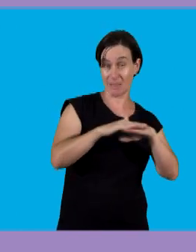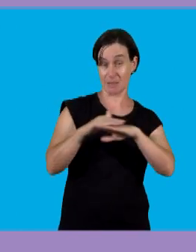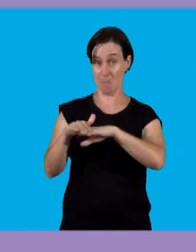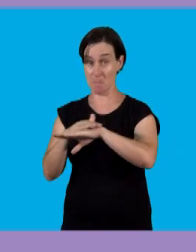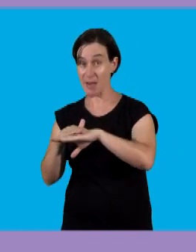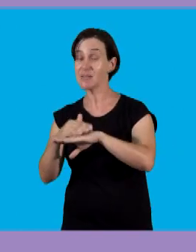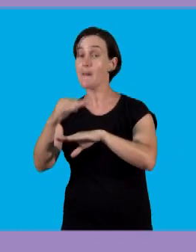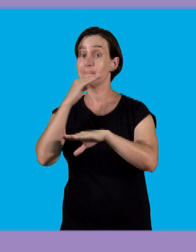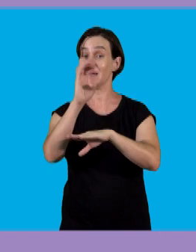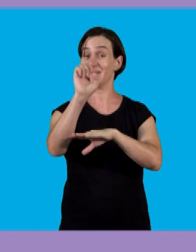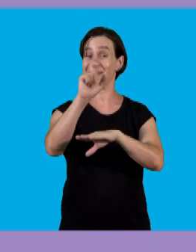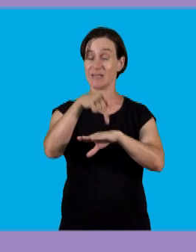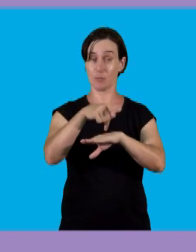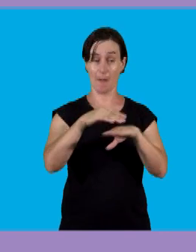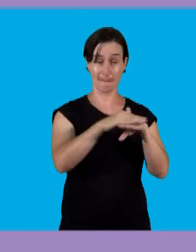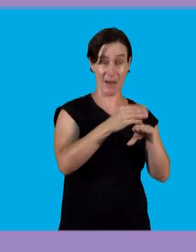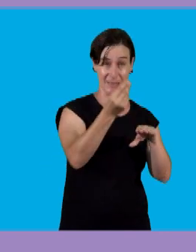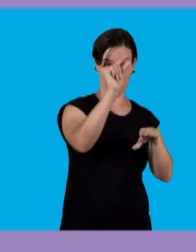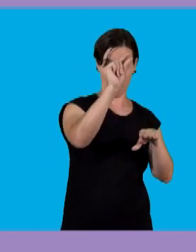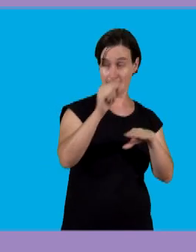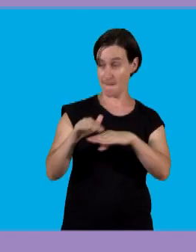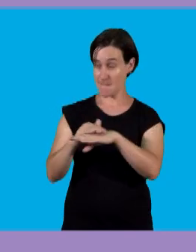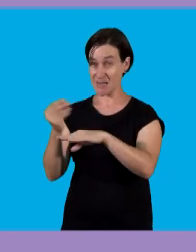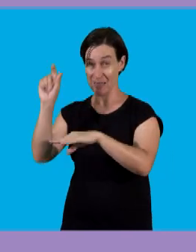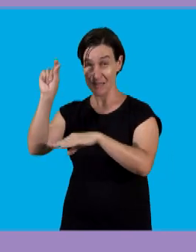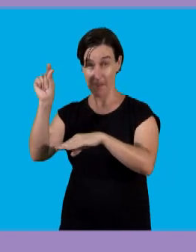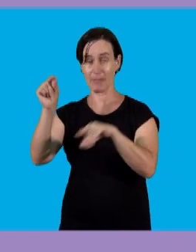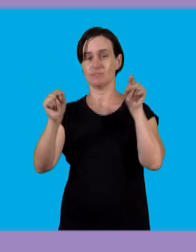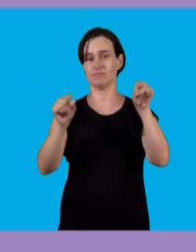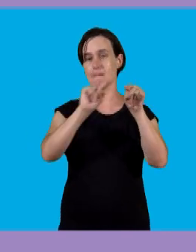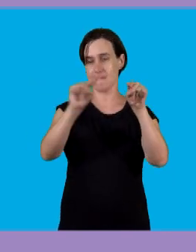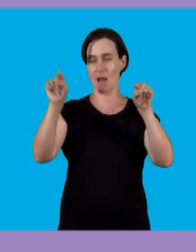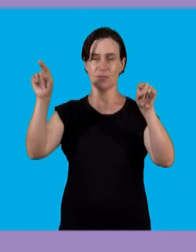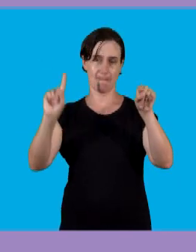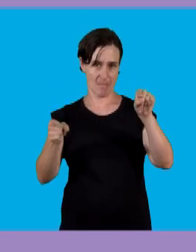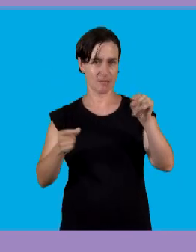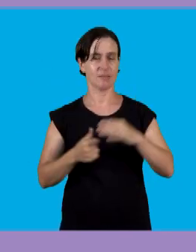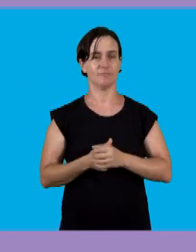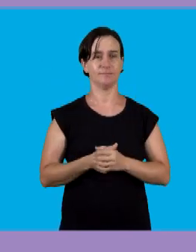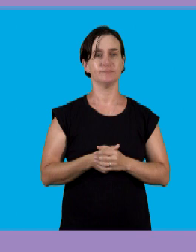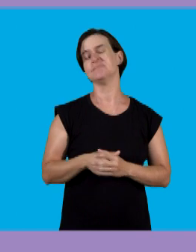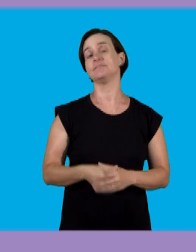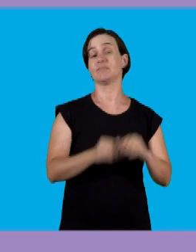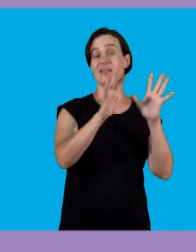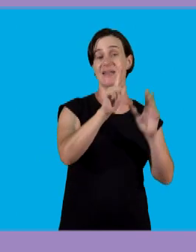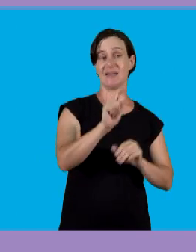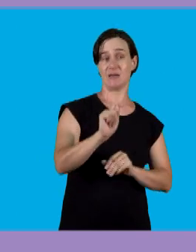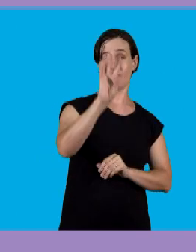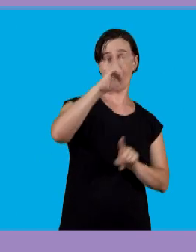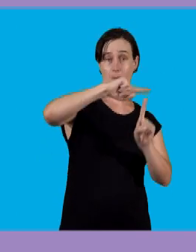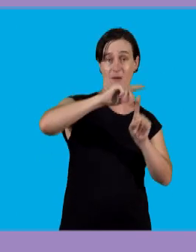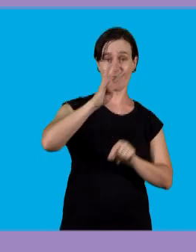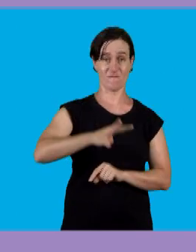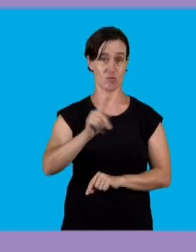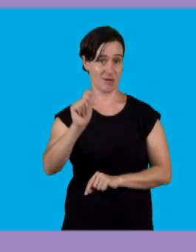subtract those exponents. Let's look at an example. Now we have here 10t exponent 4 plus 14t